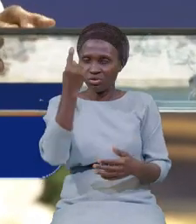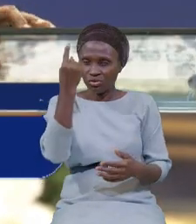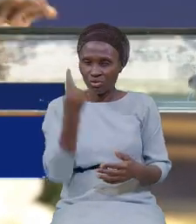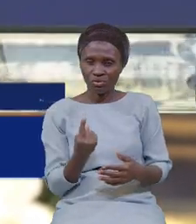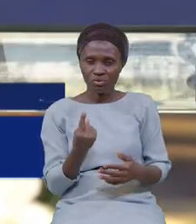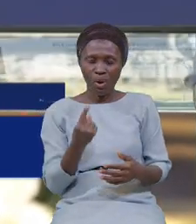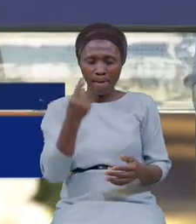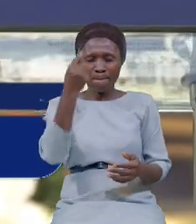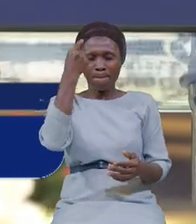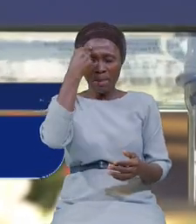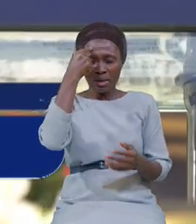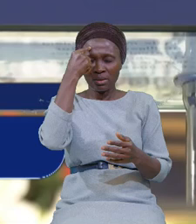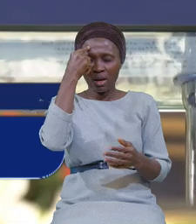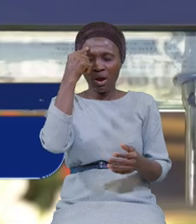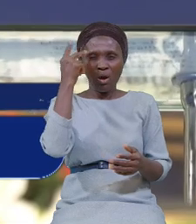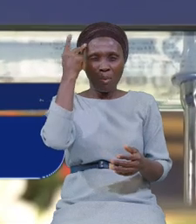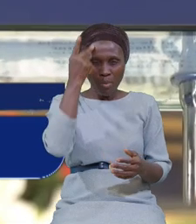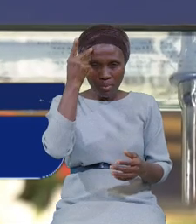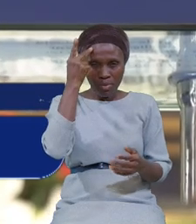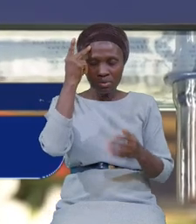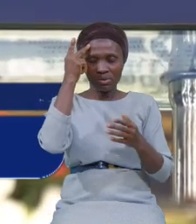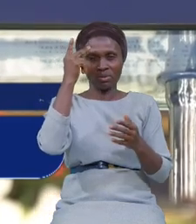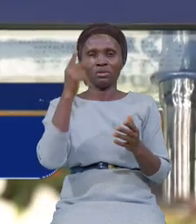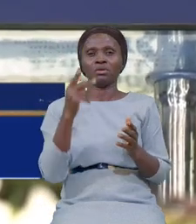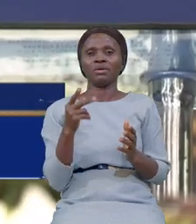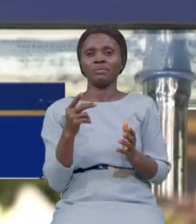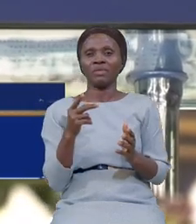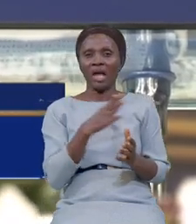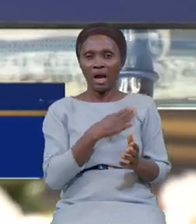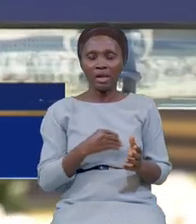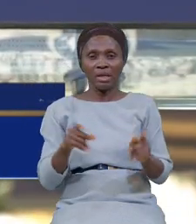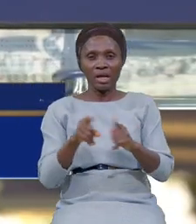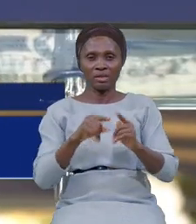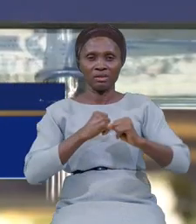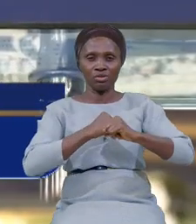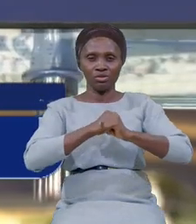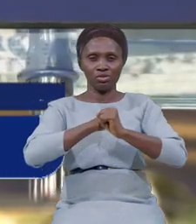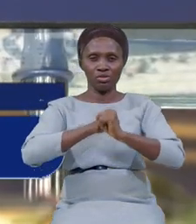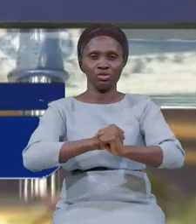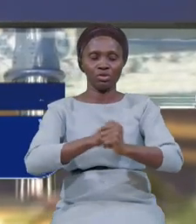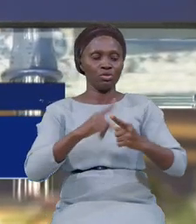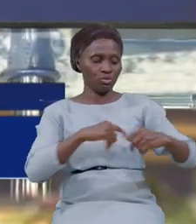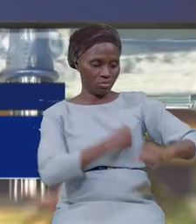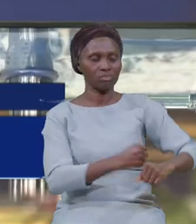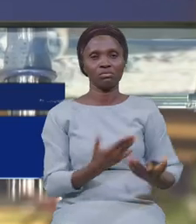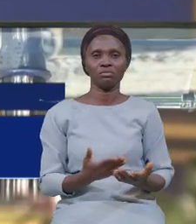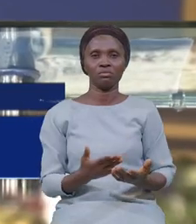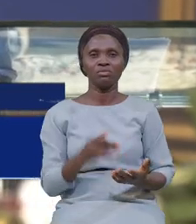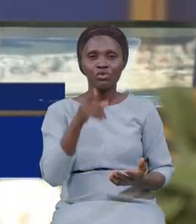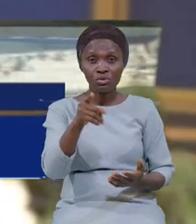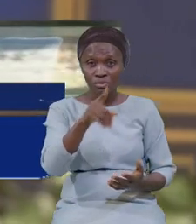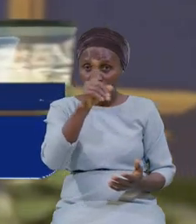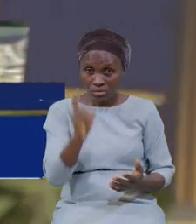single-minded as a shield to protect. Do you have anything to protect in your personal life? Are